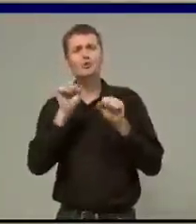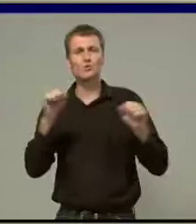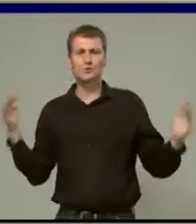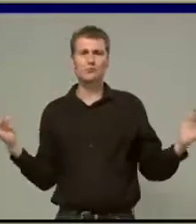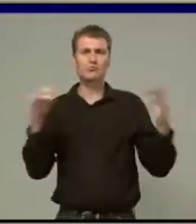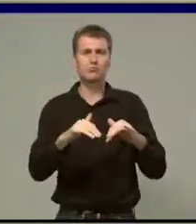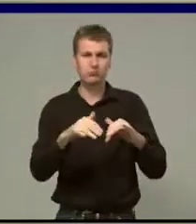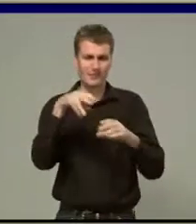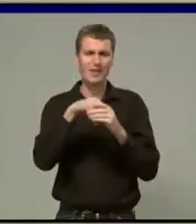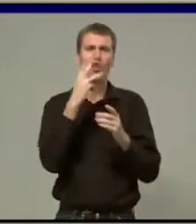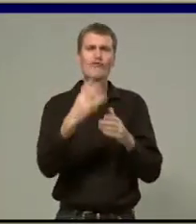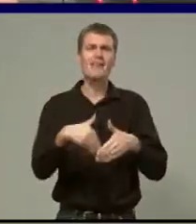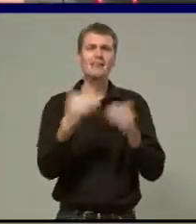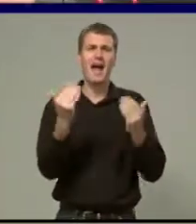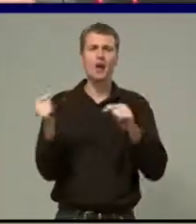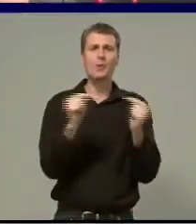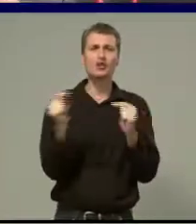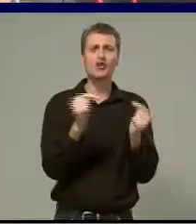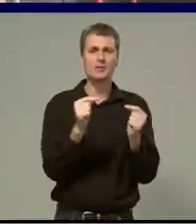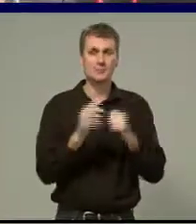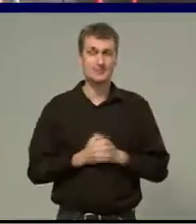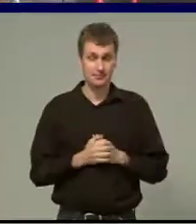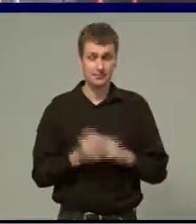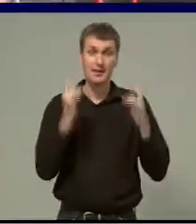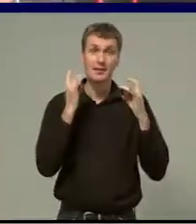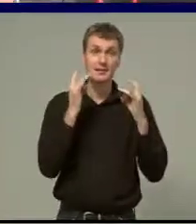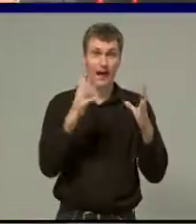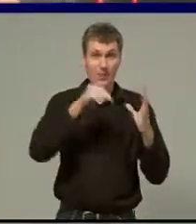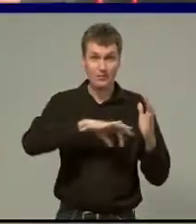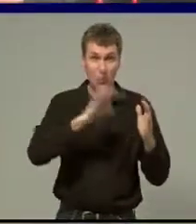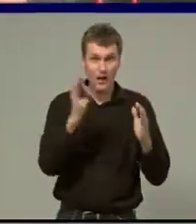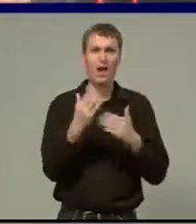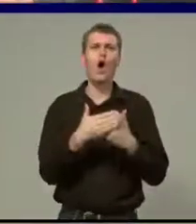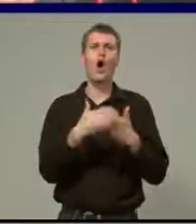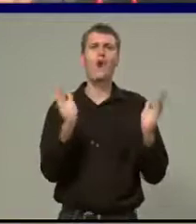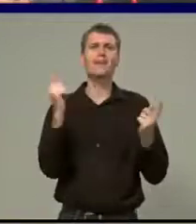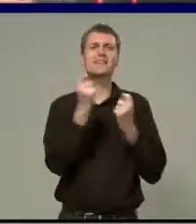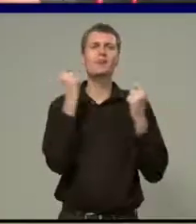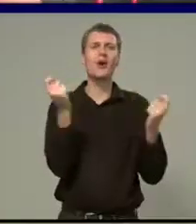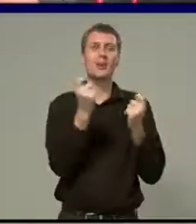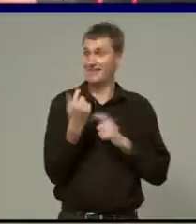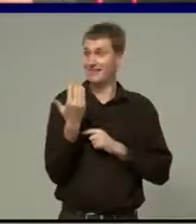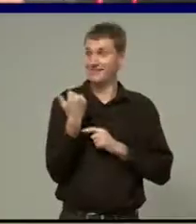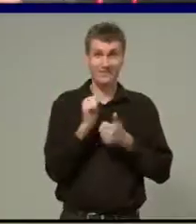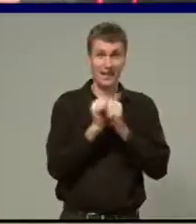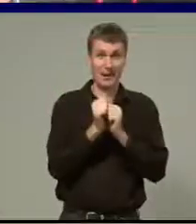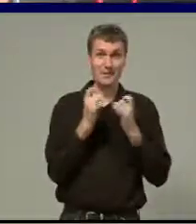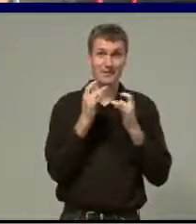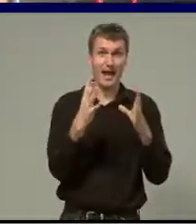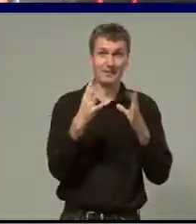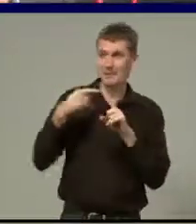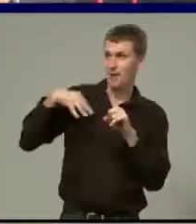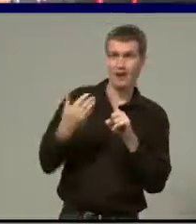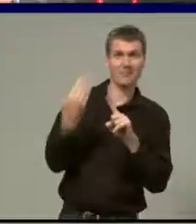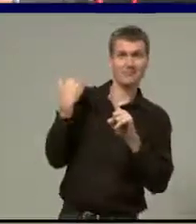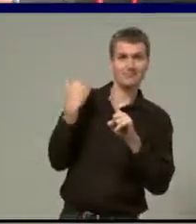sport competition. We've got, we started off with an opening ceremony this morning. The games have just started, as you can see in the background,